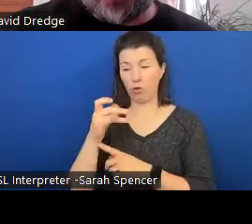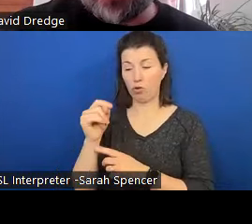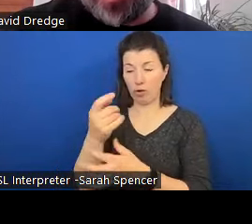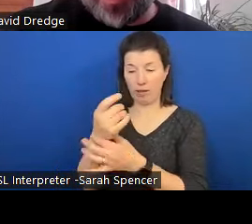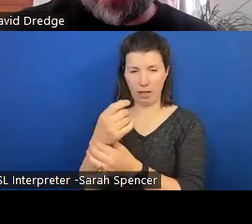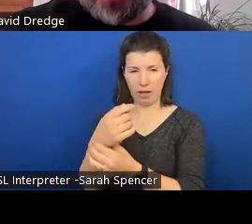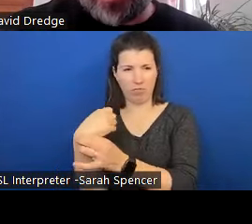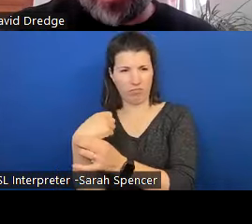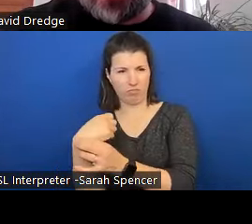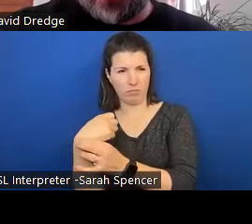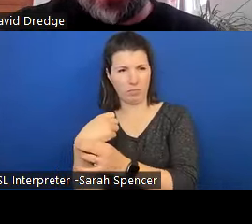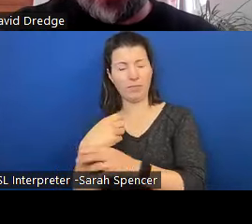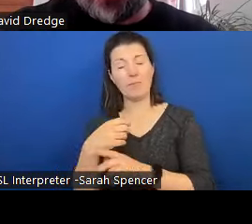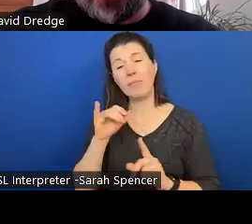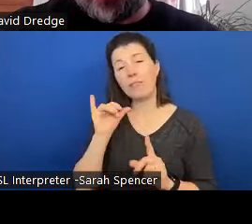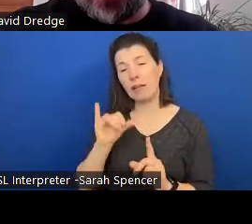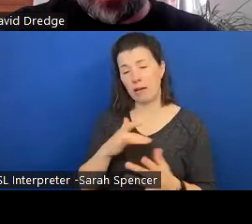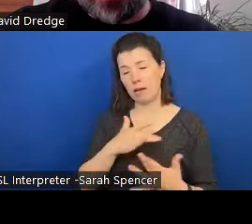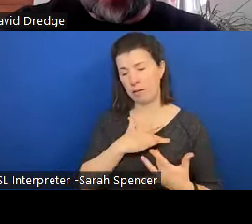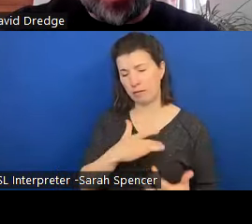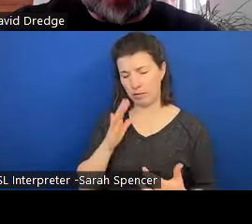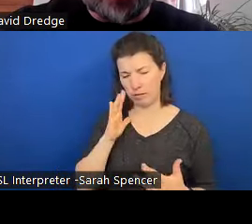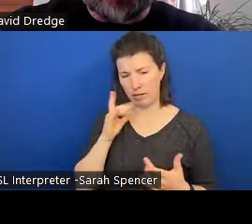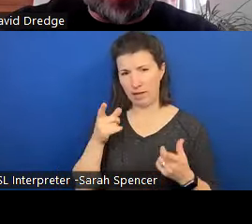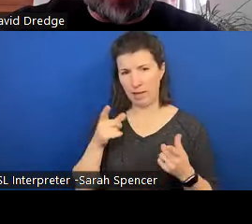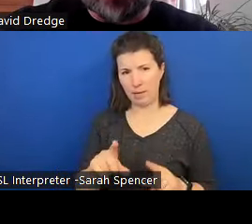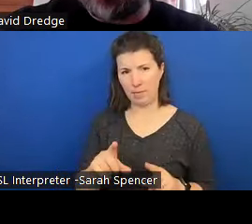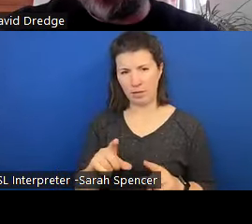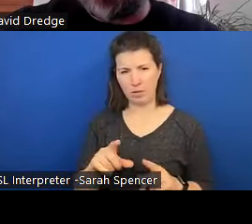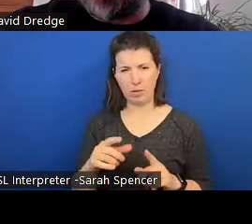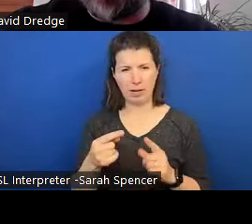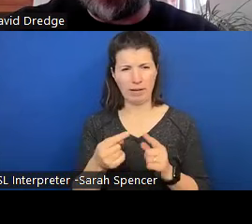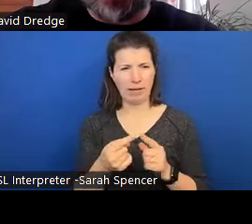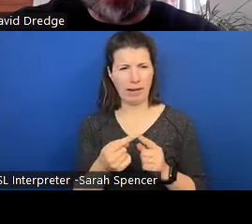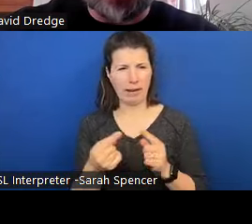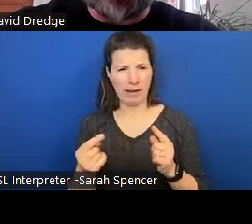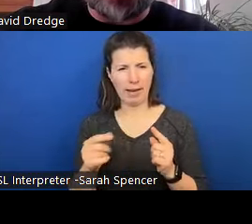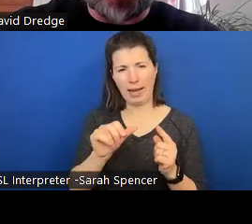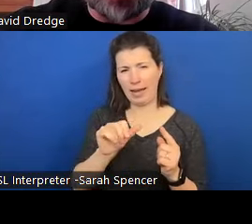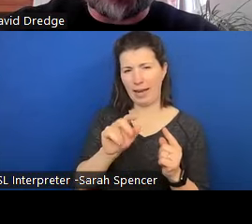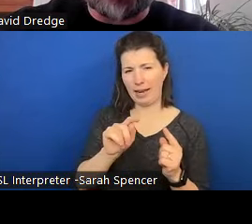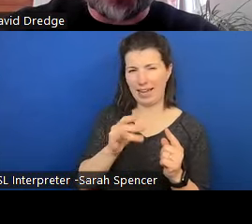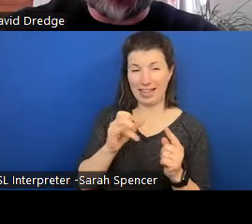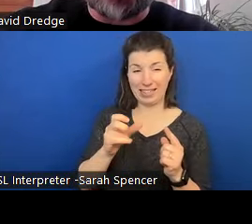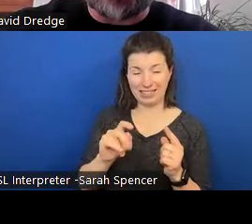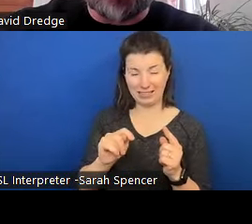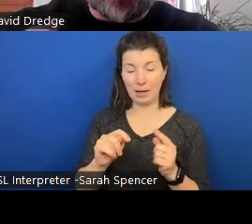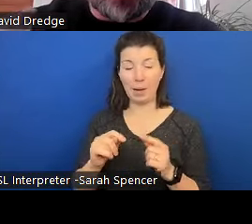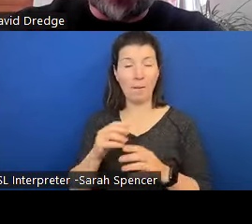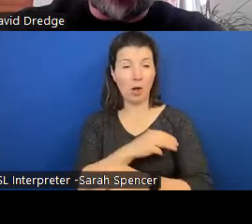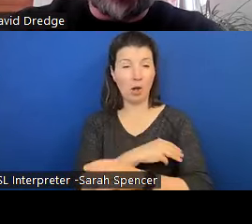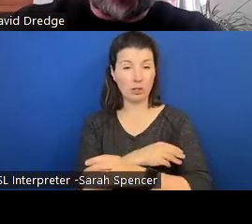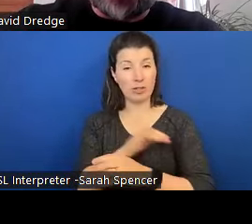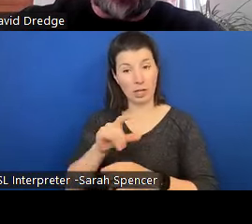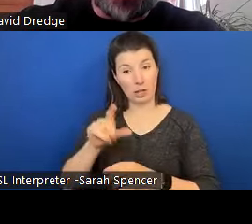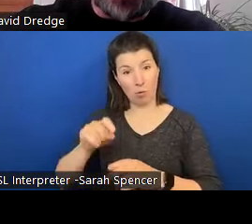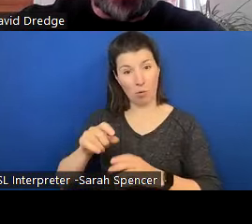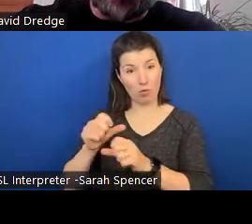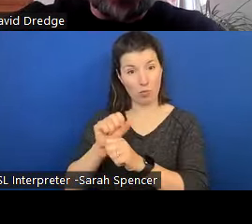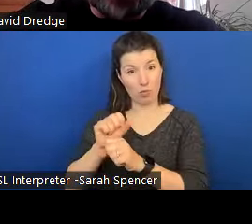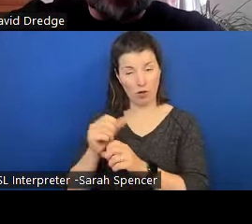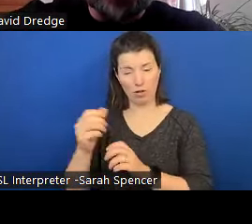And it usually happens when what we call antagonist and agonist muscles are working at the same time, right? So when you flex